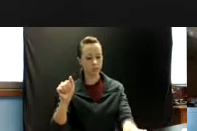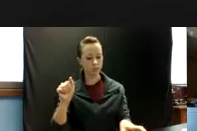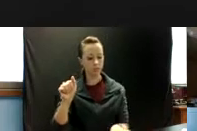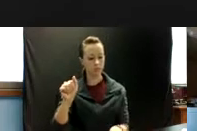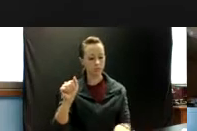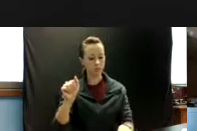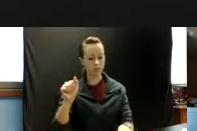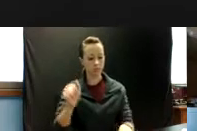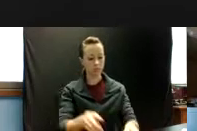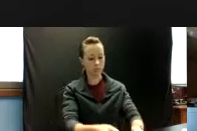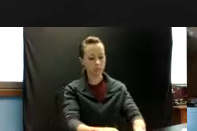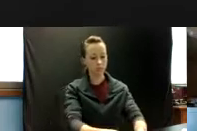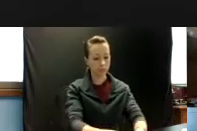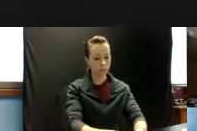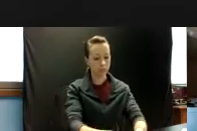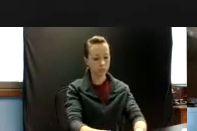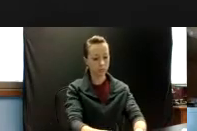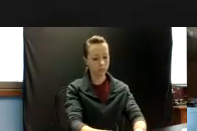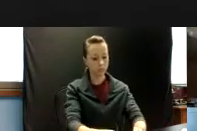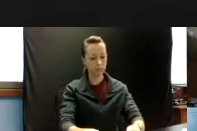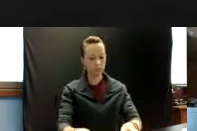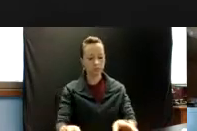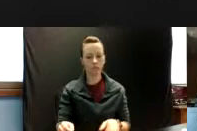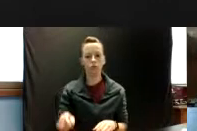Go ahead and raise your hands, or